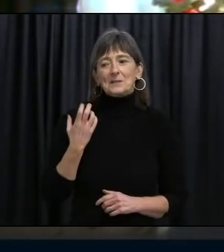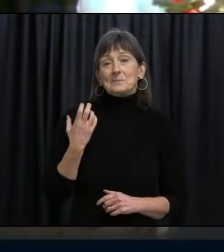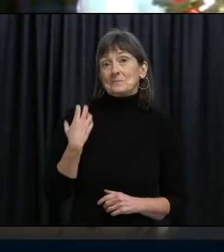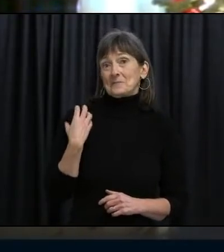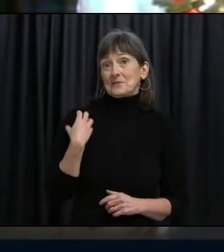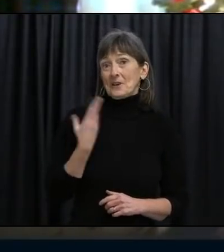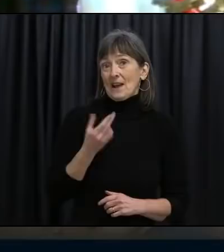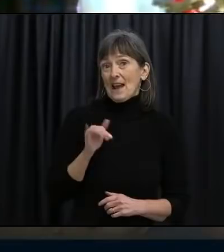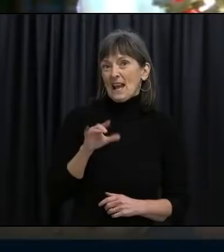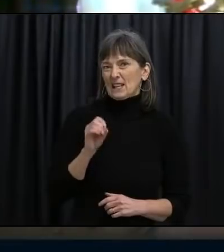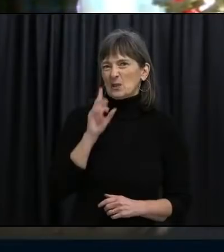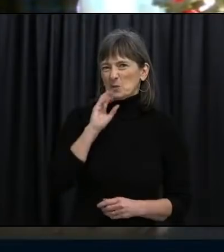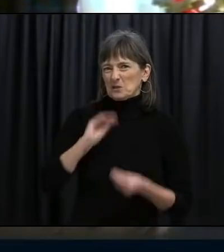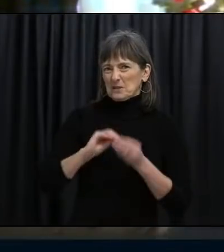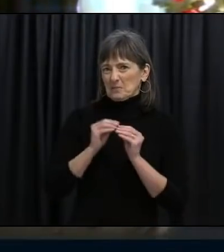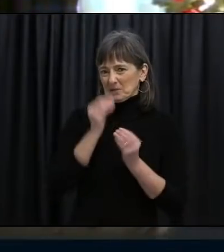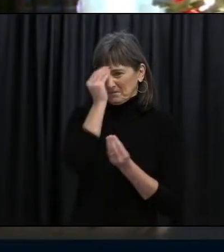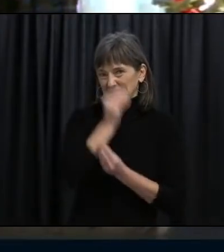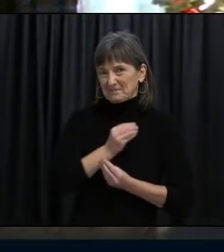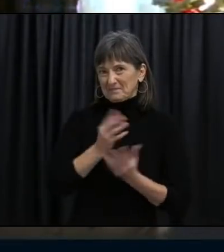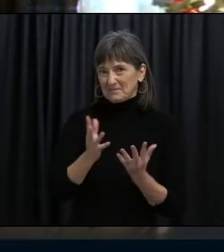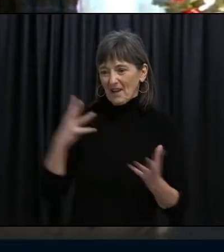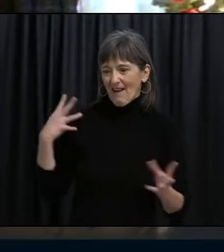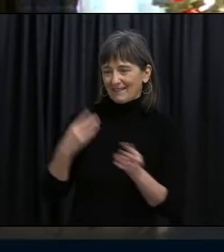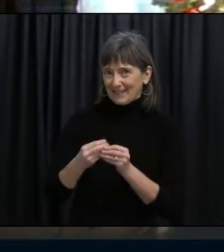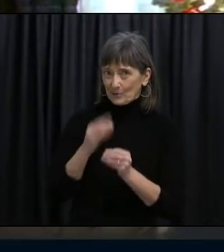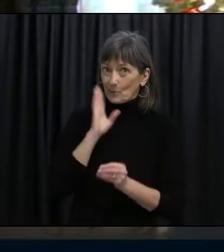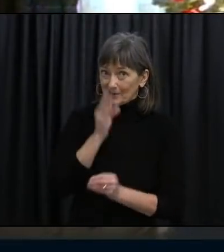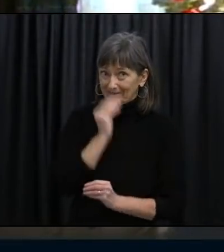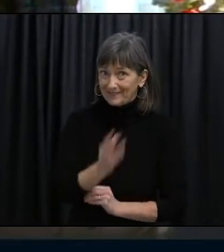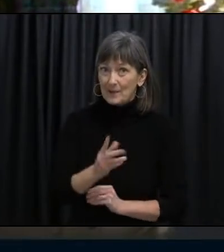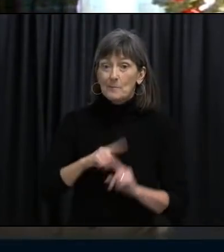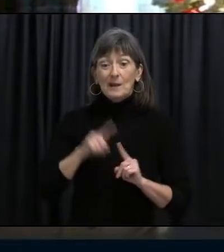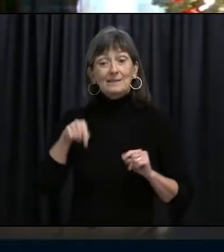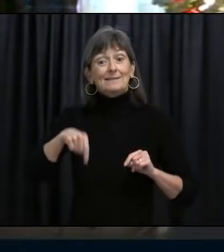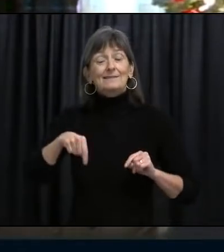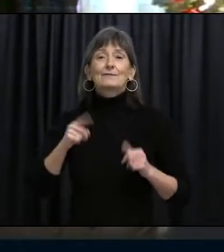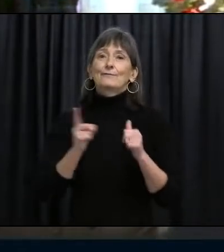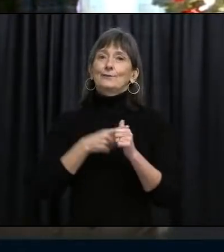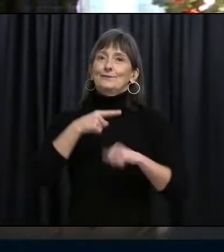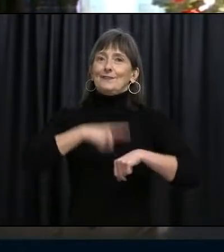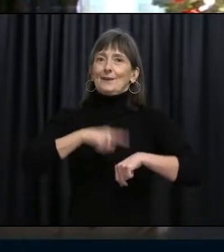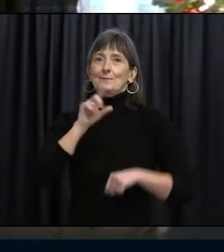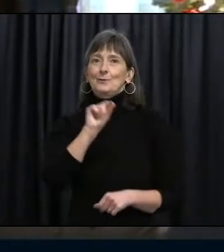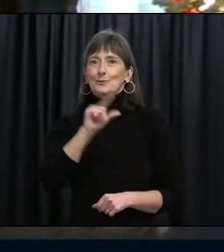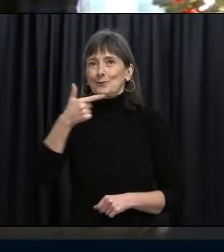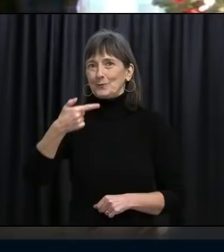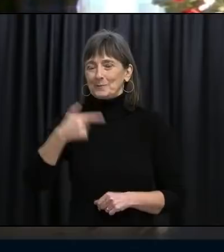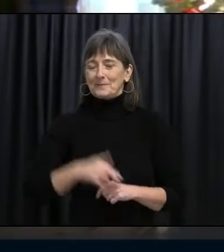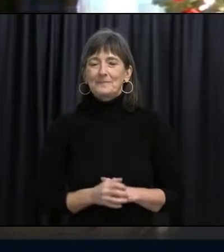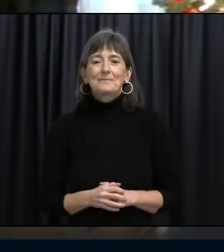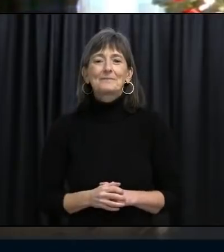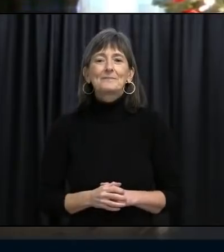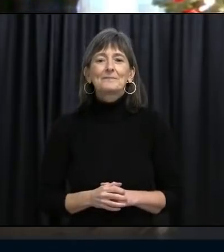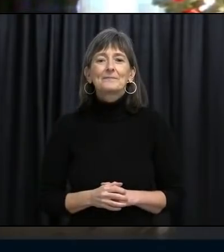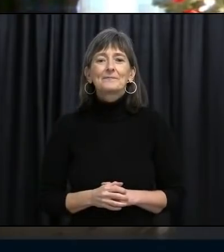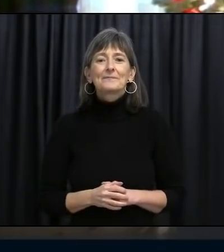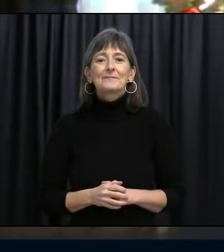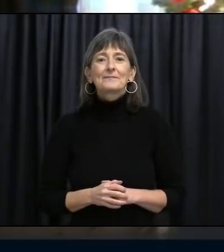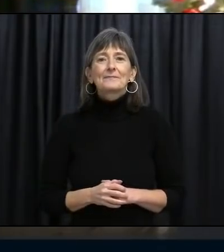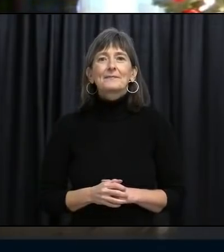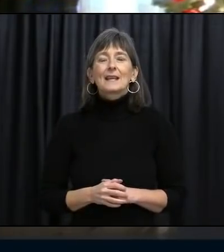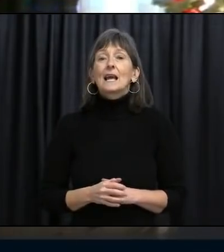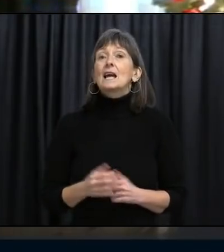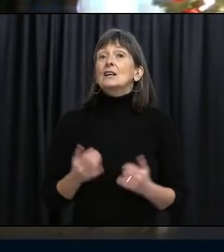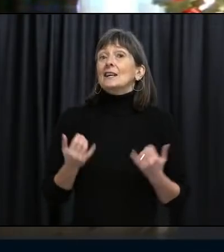actual number of briefings this has been, but this is the first one for 2021. I have the pleasure of being in my beautiful